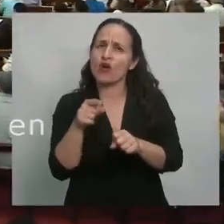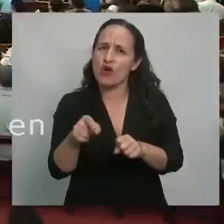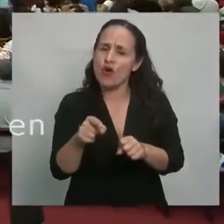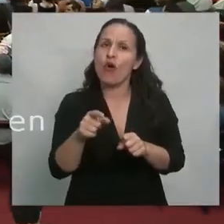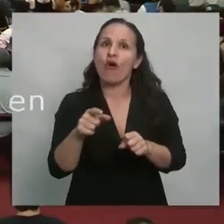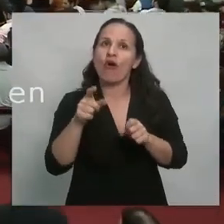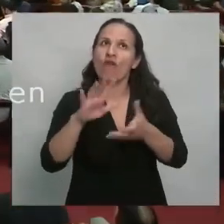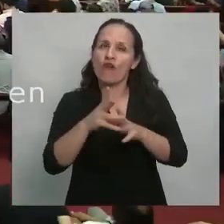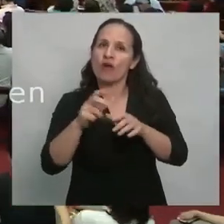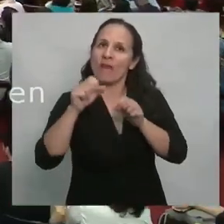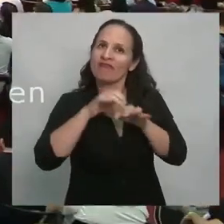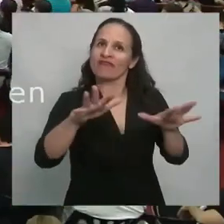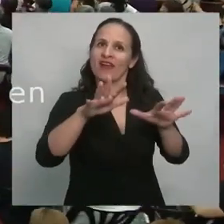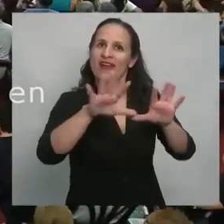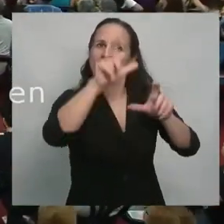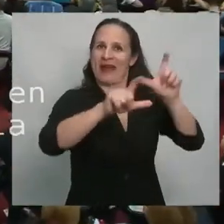and dissemination.